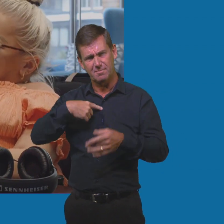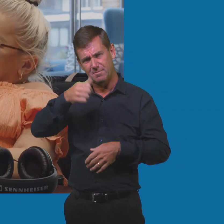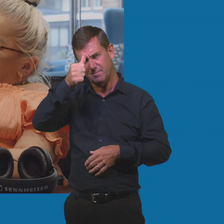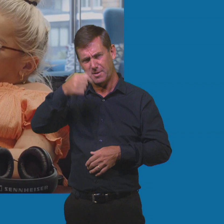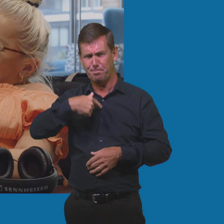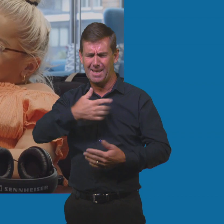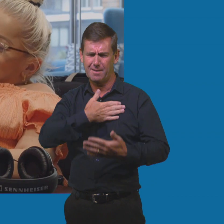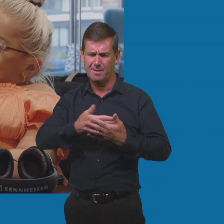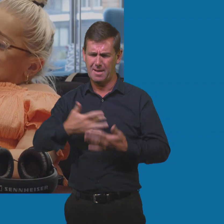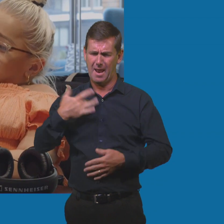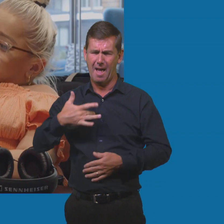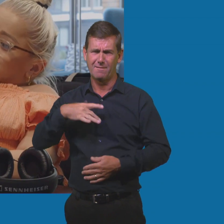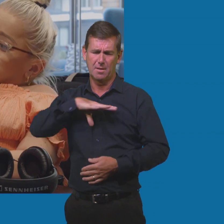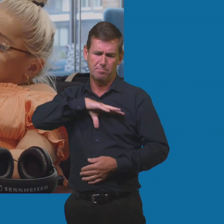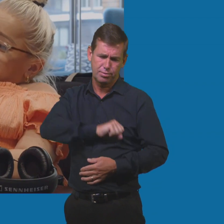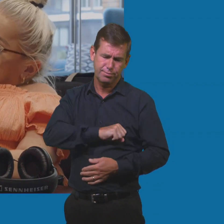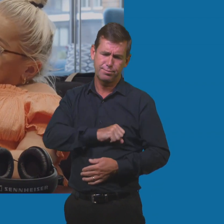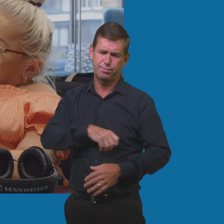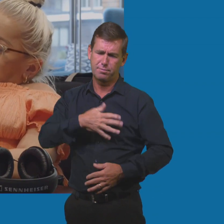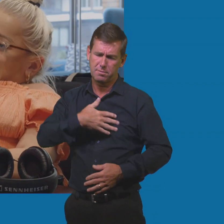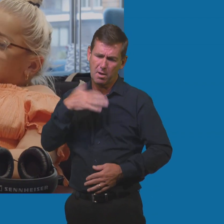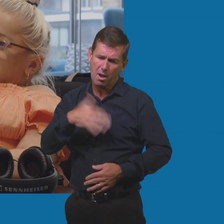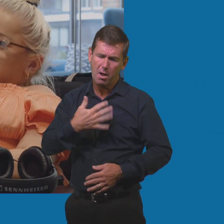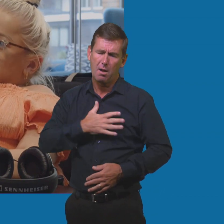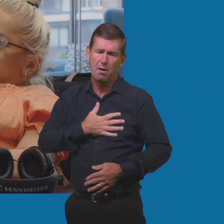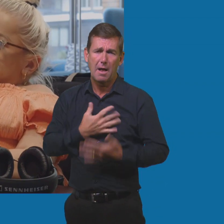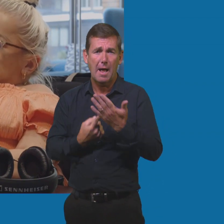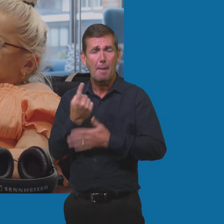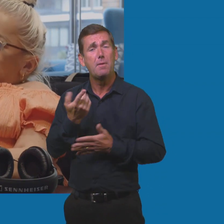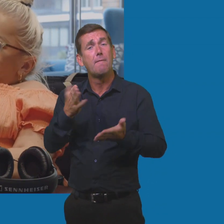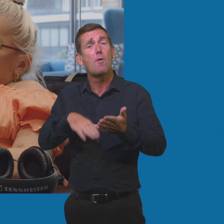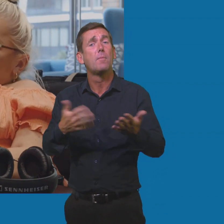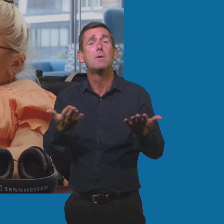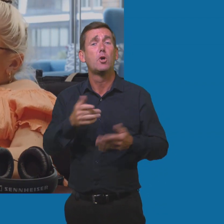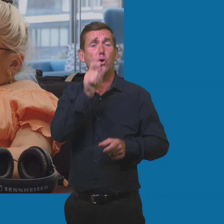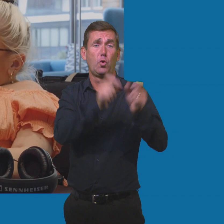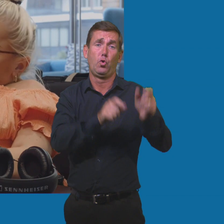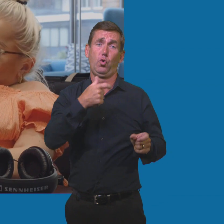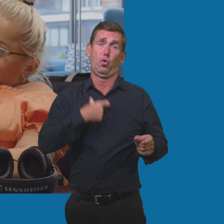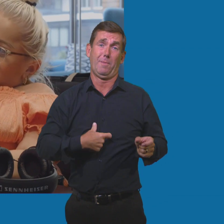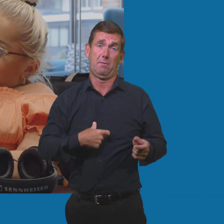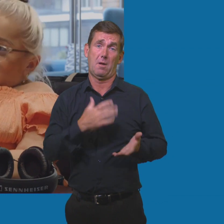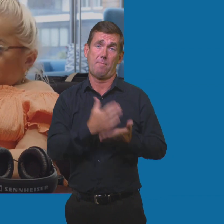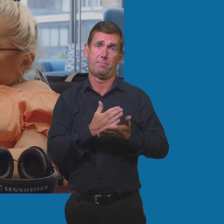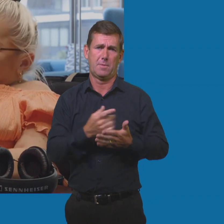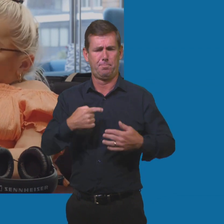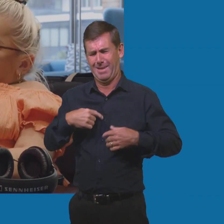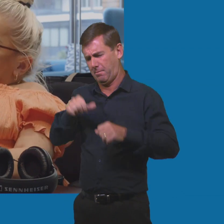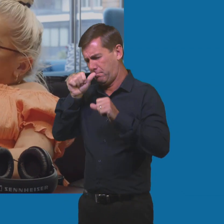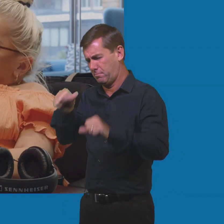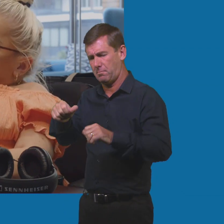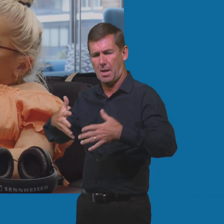had in my life, they've come from actual human beings. And I think, I am very much an animal